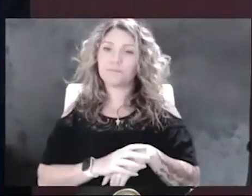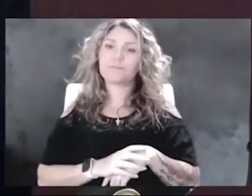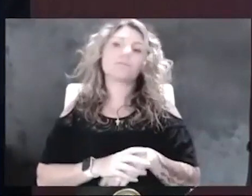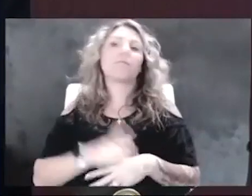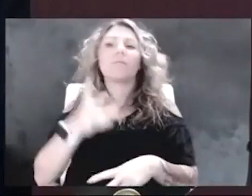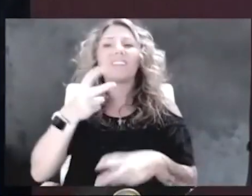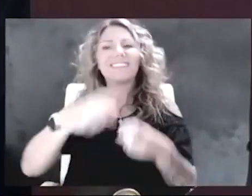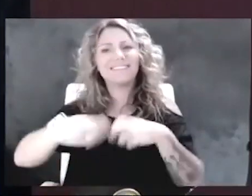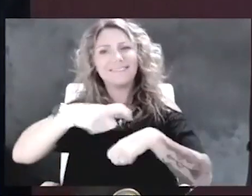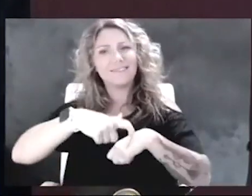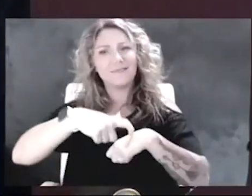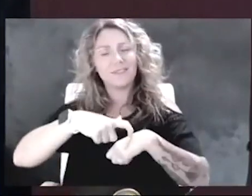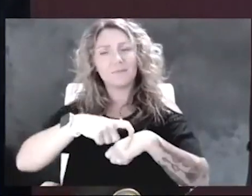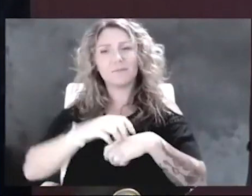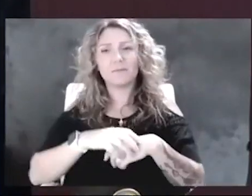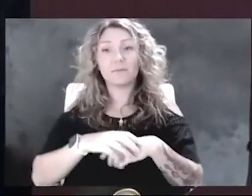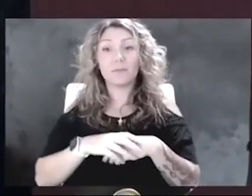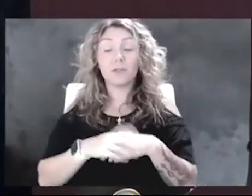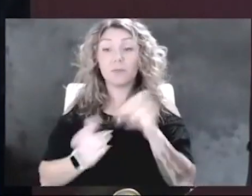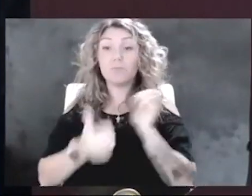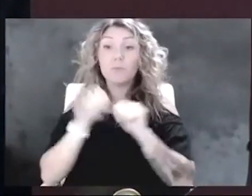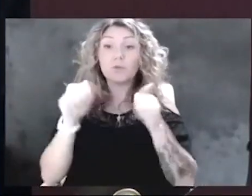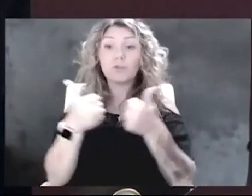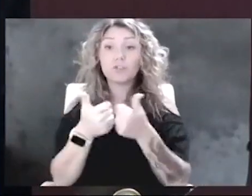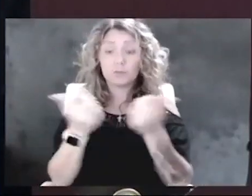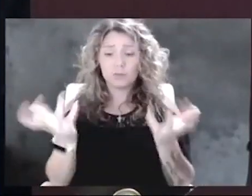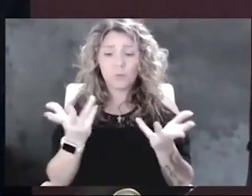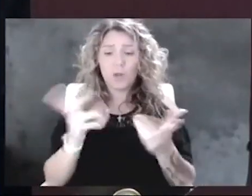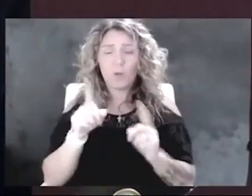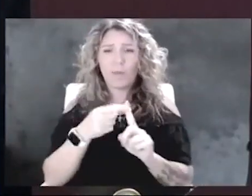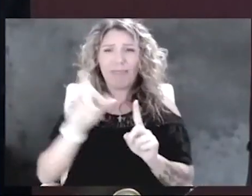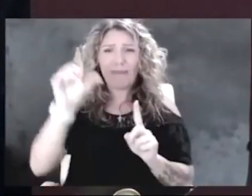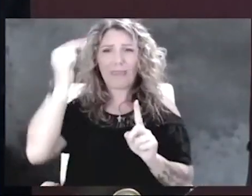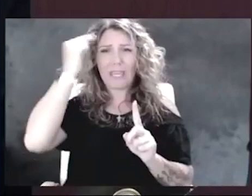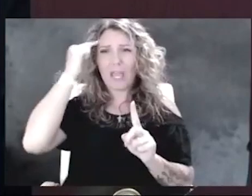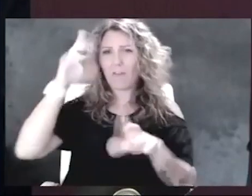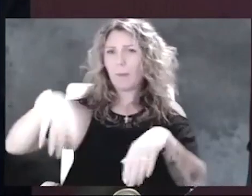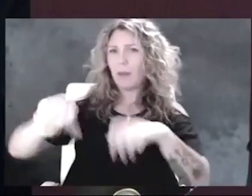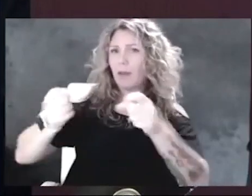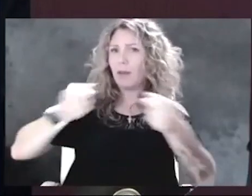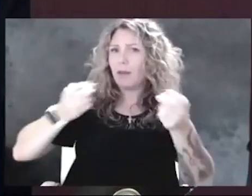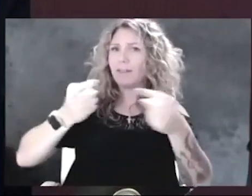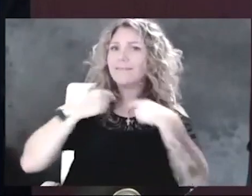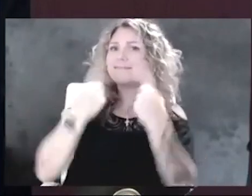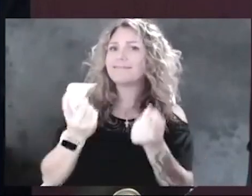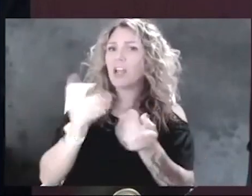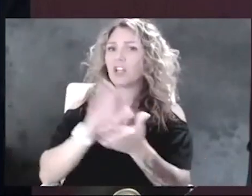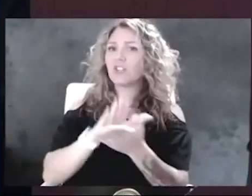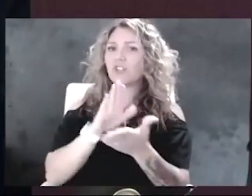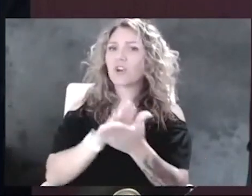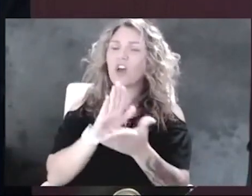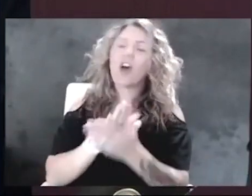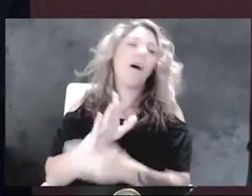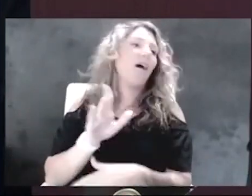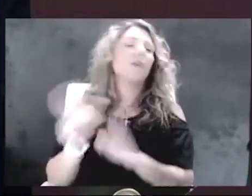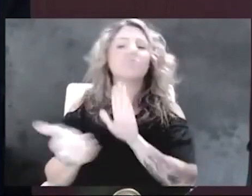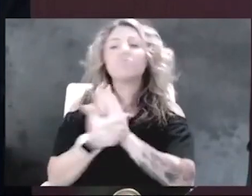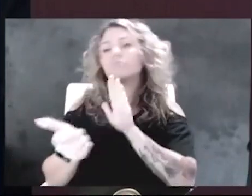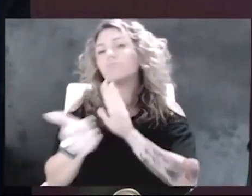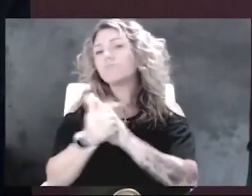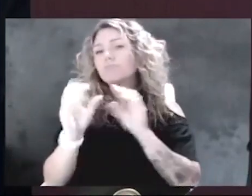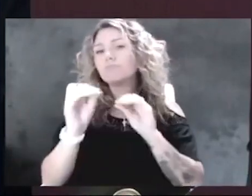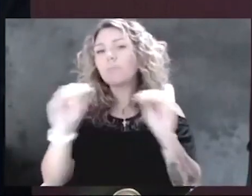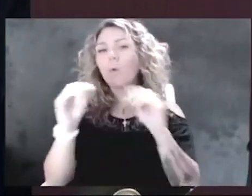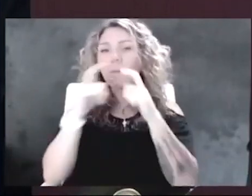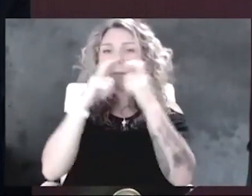think one of the most challenging things is when governments step in and start telling schools they can't have kids be masked. You can't have a